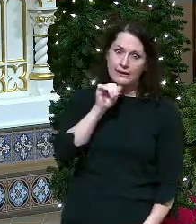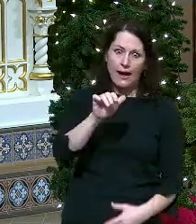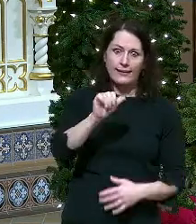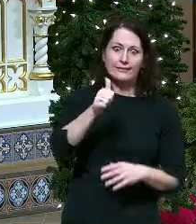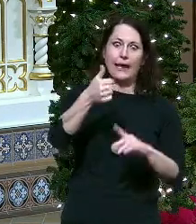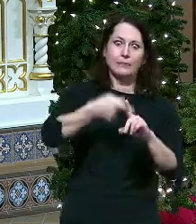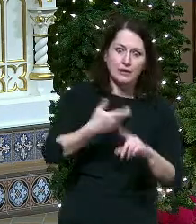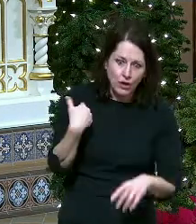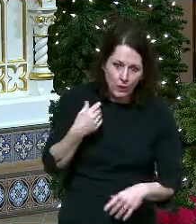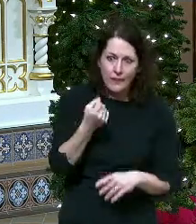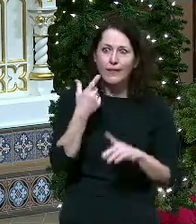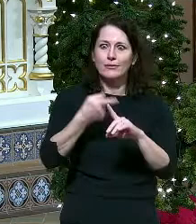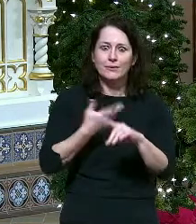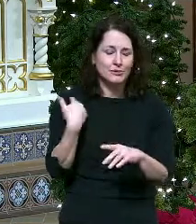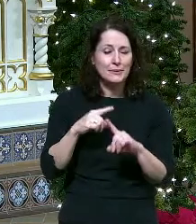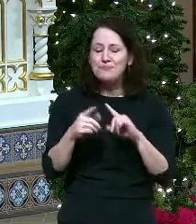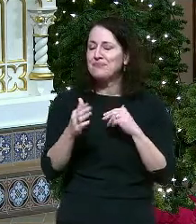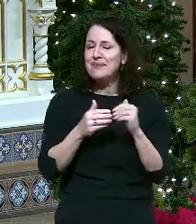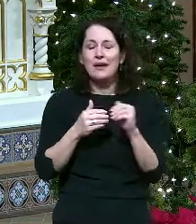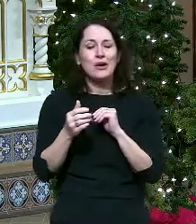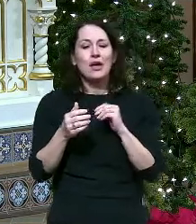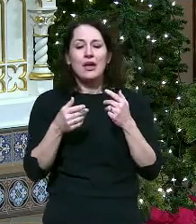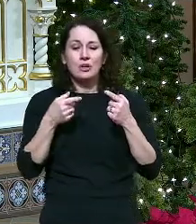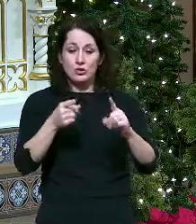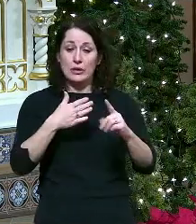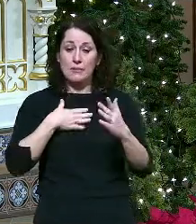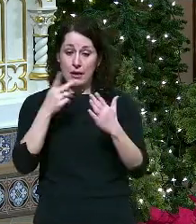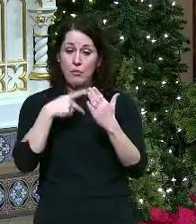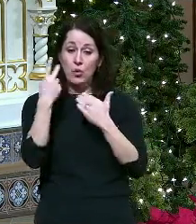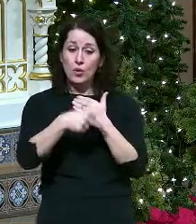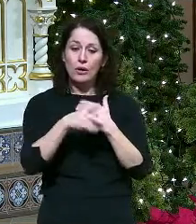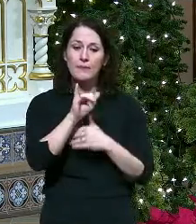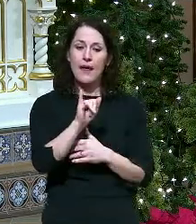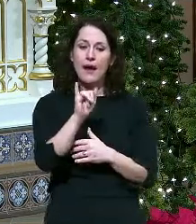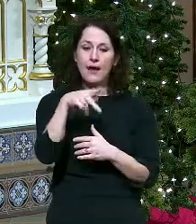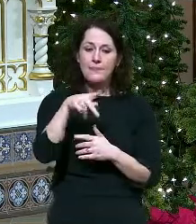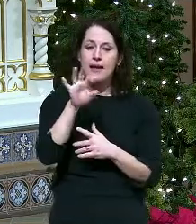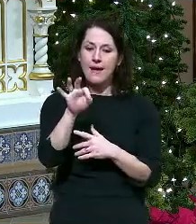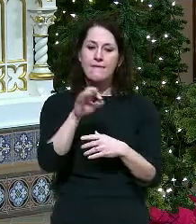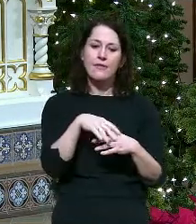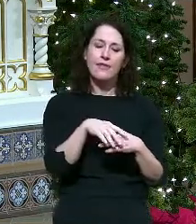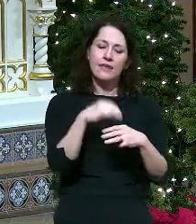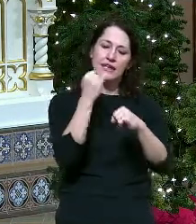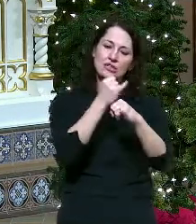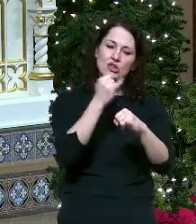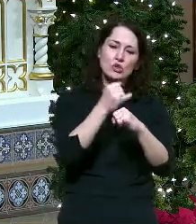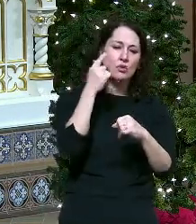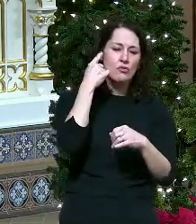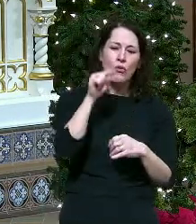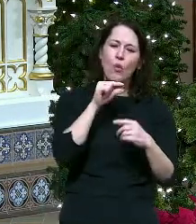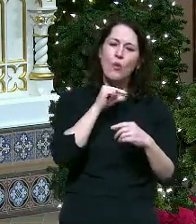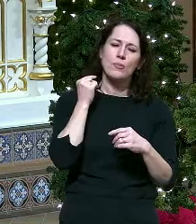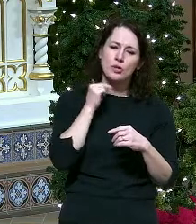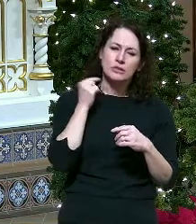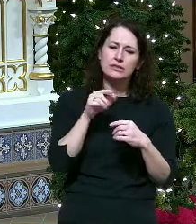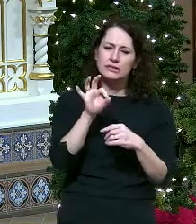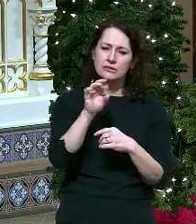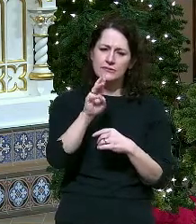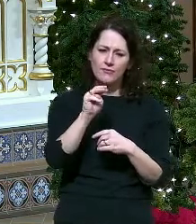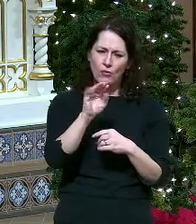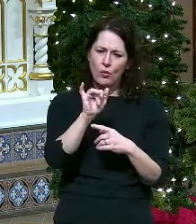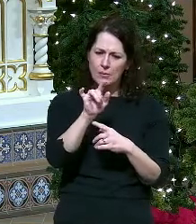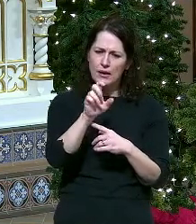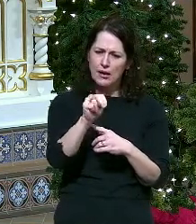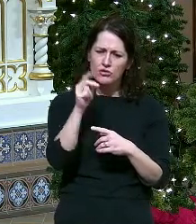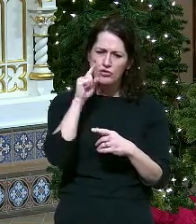But one of the first things that they shared with me in the Institute for Priestly Formation Spiritual Direction Training Program that